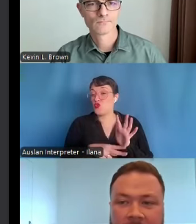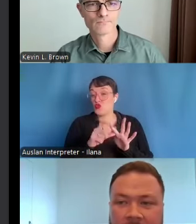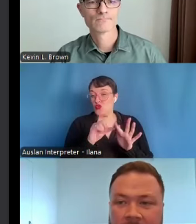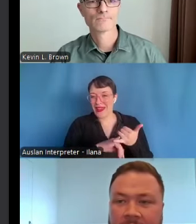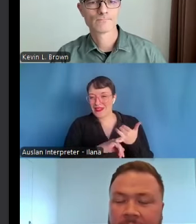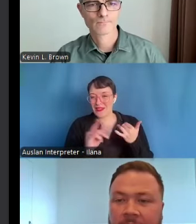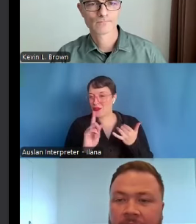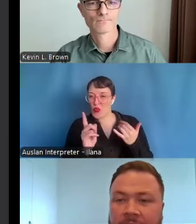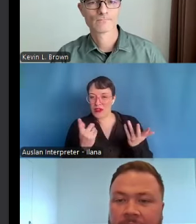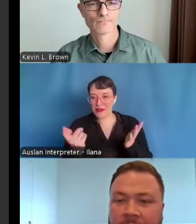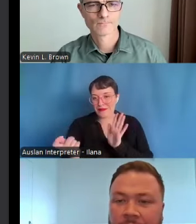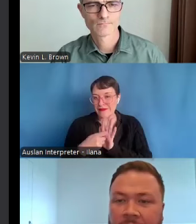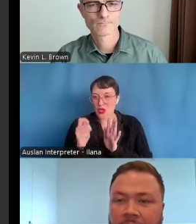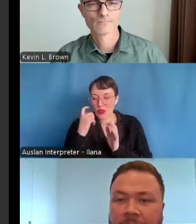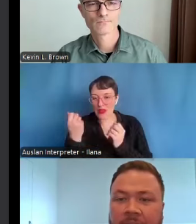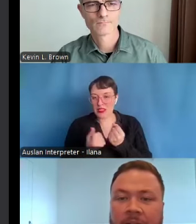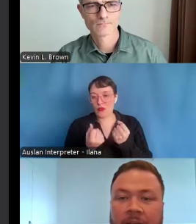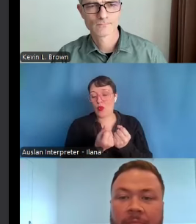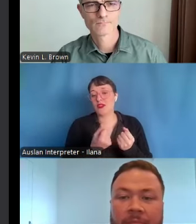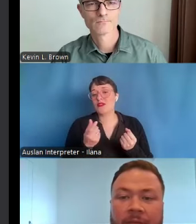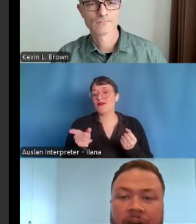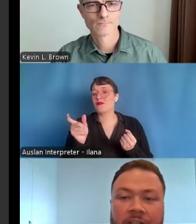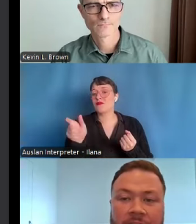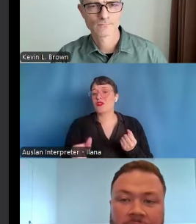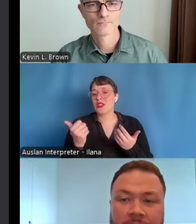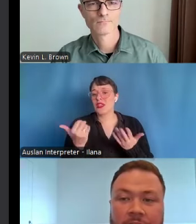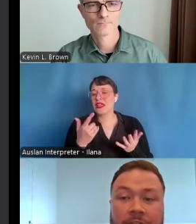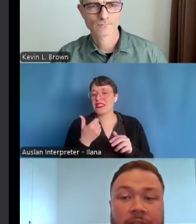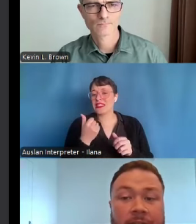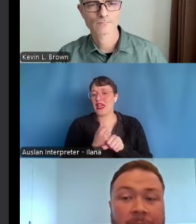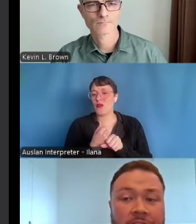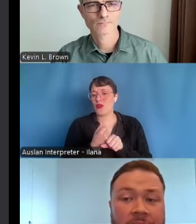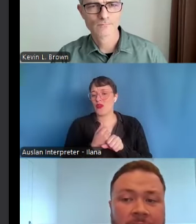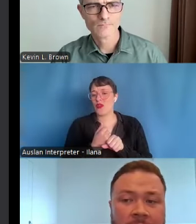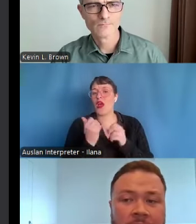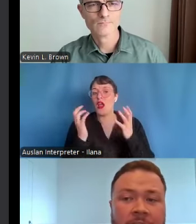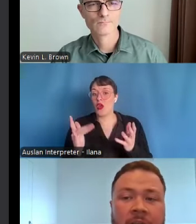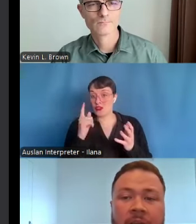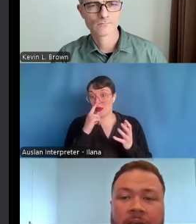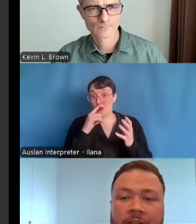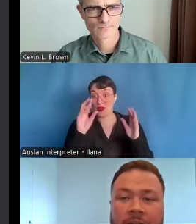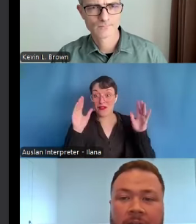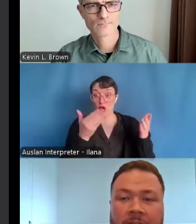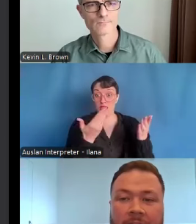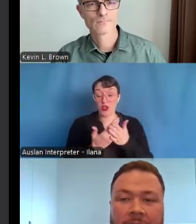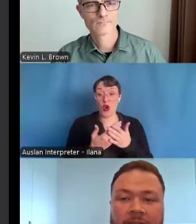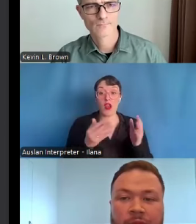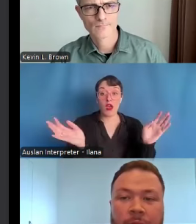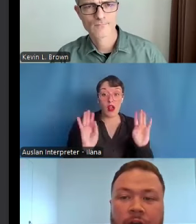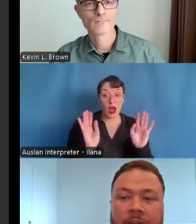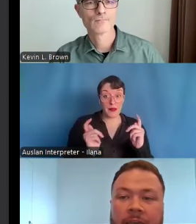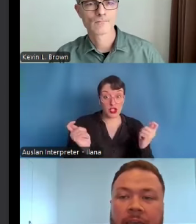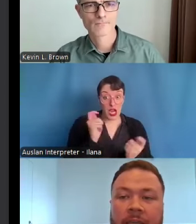these days, there's an example here about funders shifting focus to climate change, and should an art